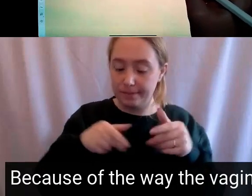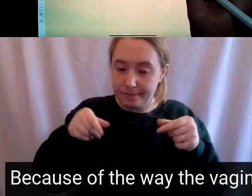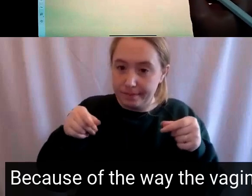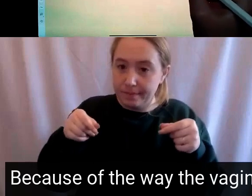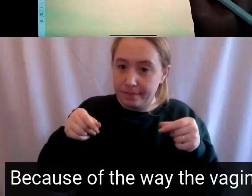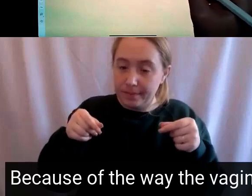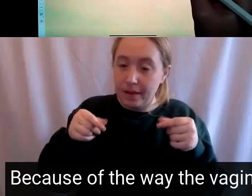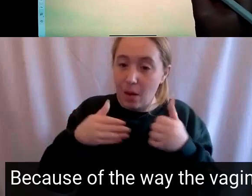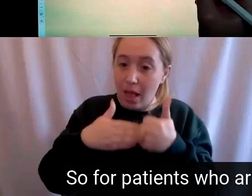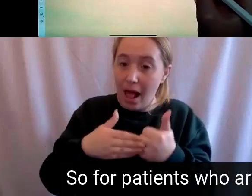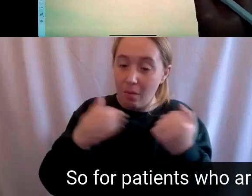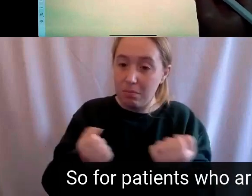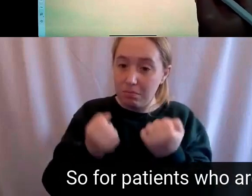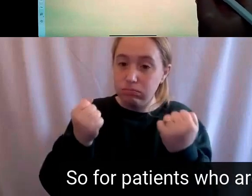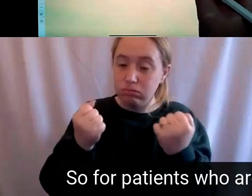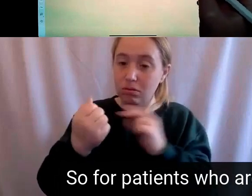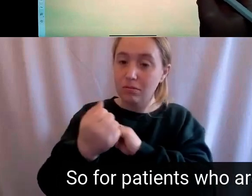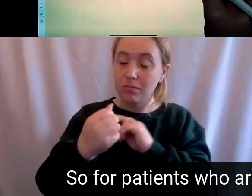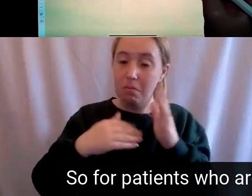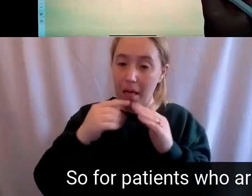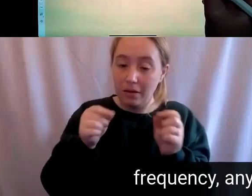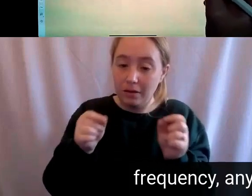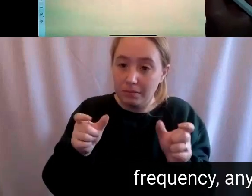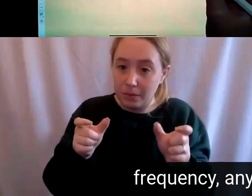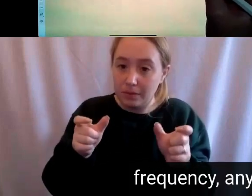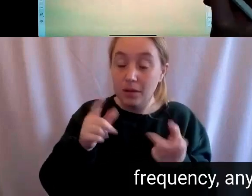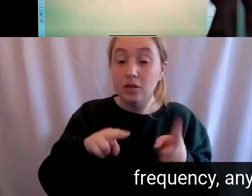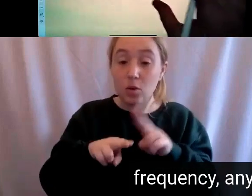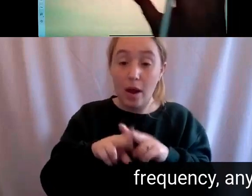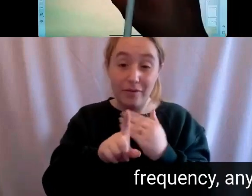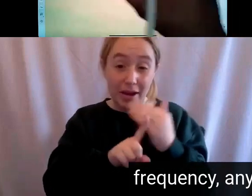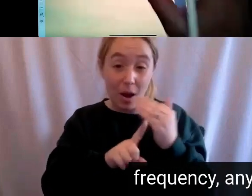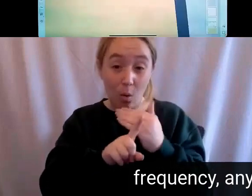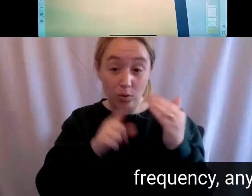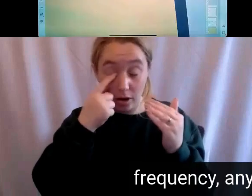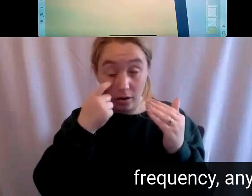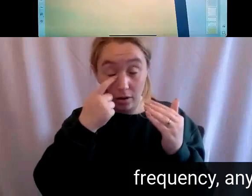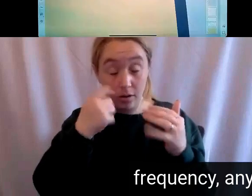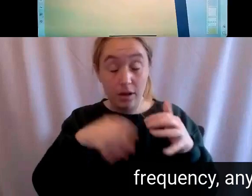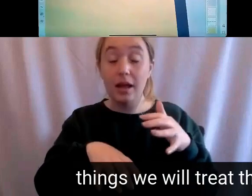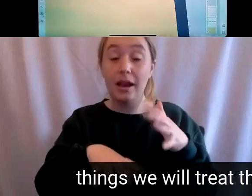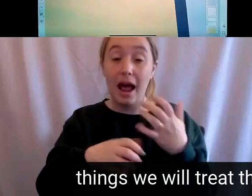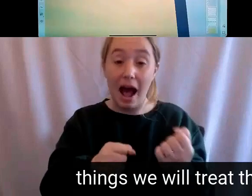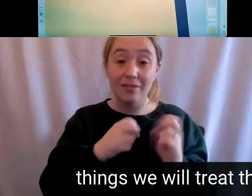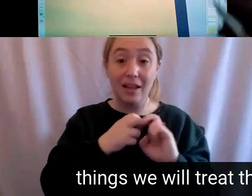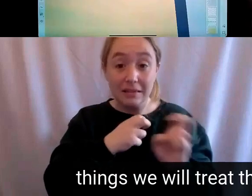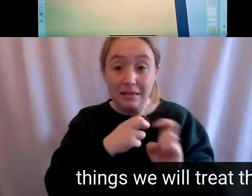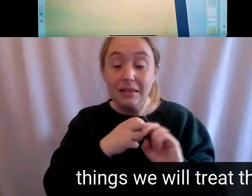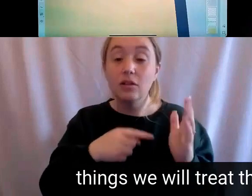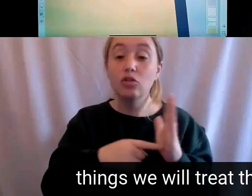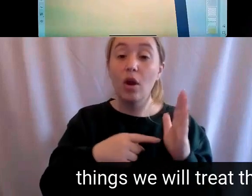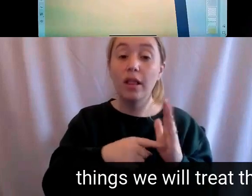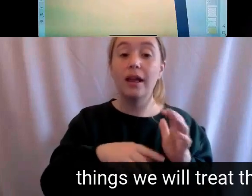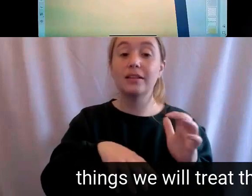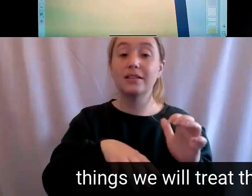quite porous. So for patients who are experiencing urgency and frequency, any itchiness, dryness, things, we will treat them with